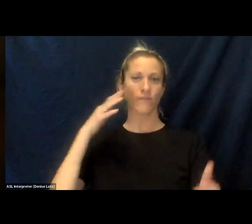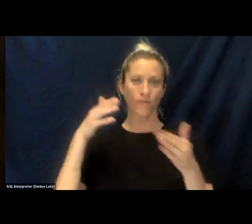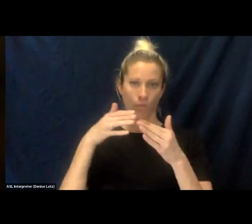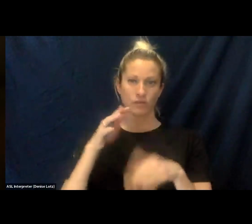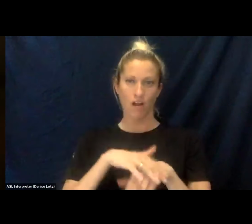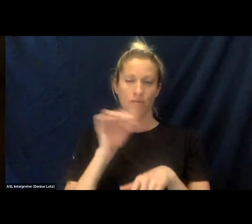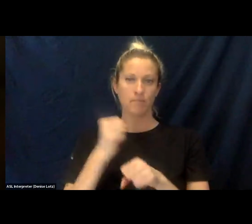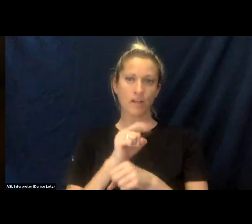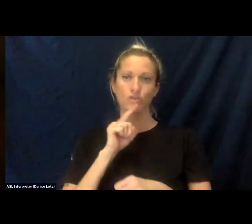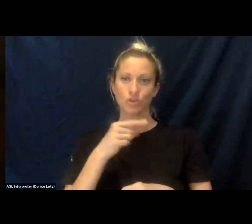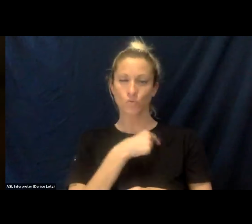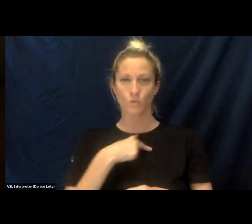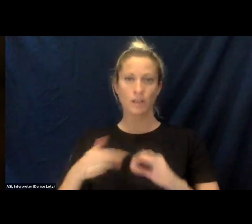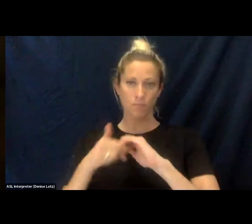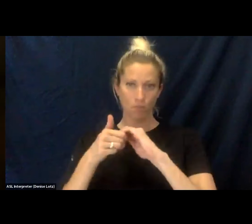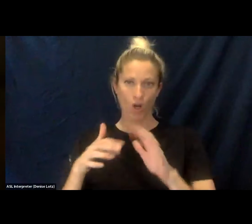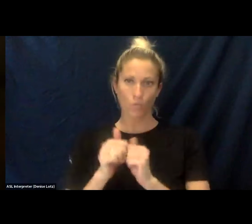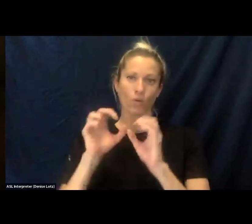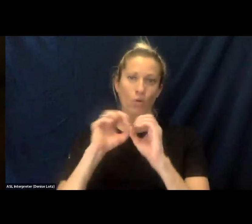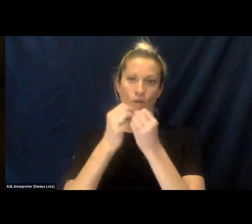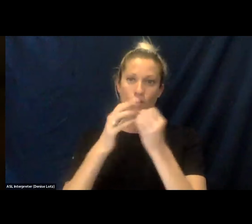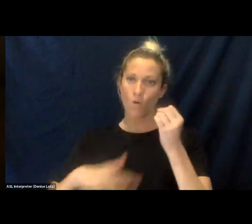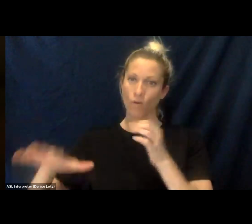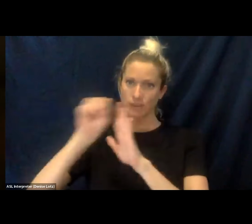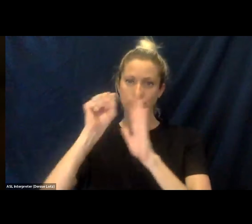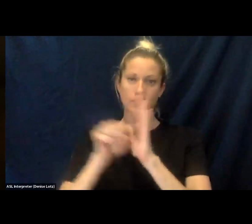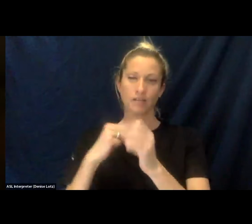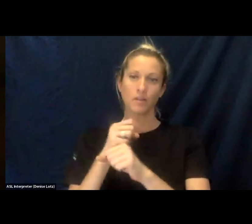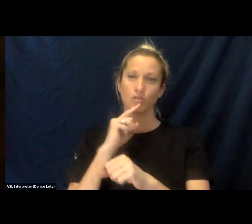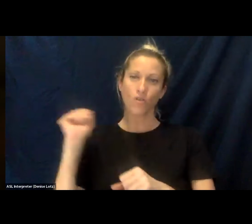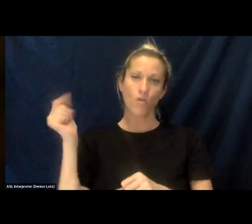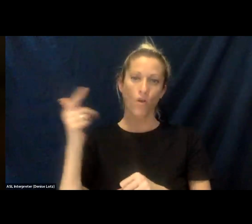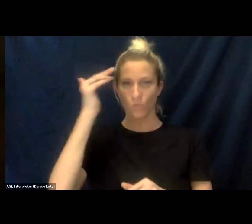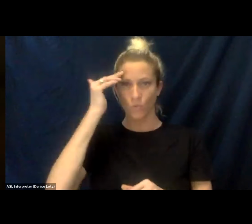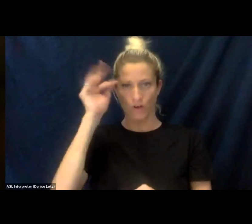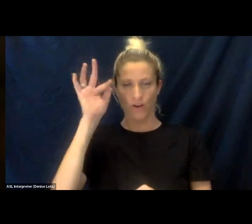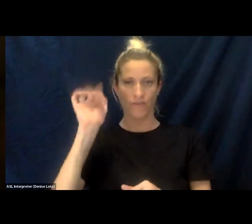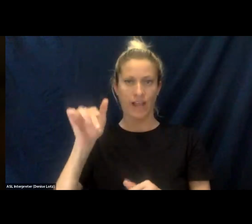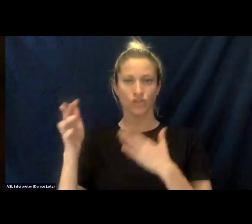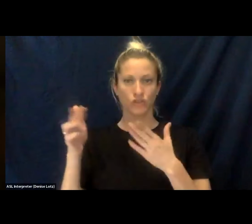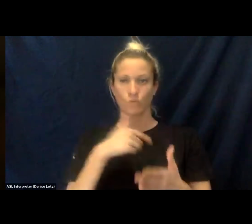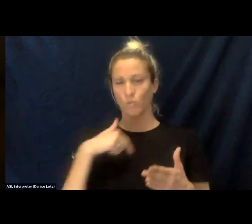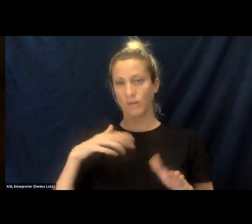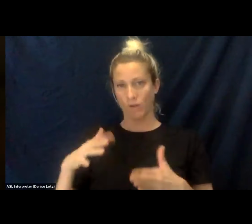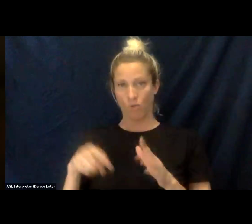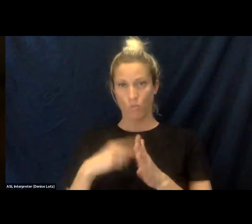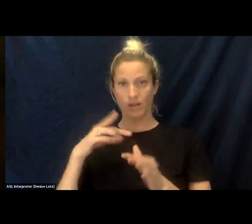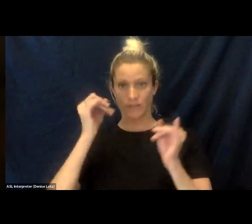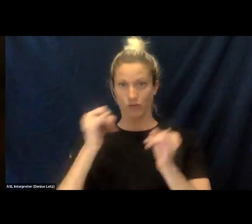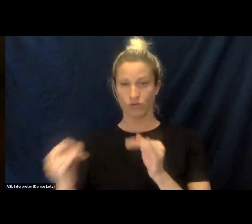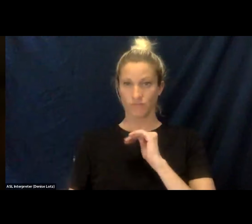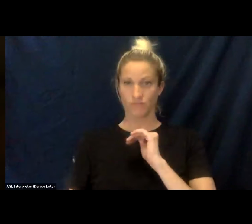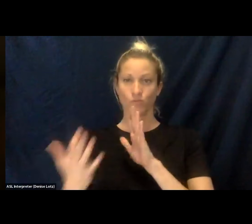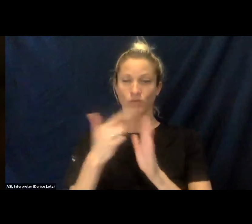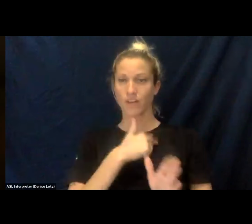we're able to partner with organizations across the state to ensure that people are aware of the services we provide. And then once individuals come to us, they're actually able